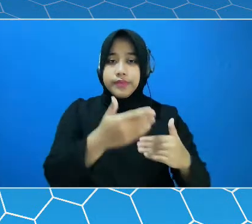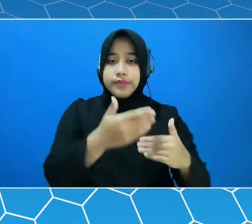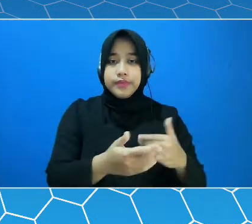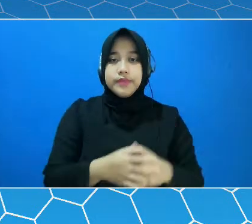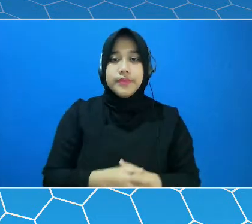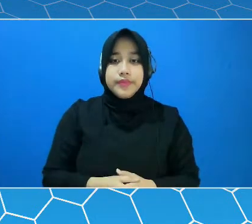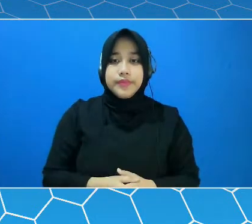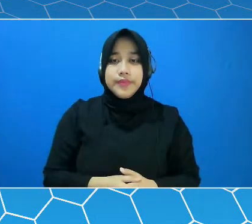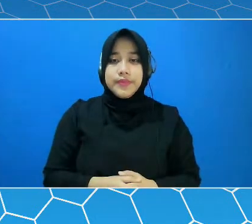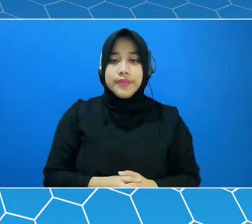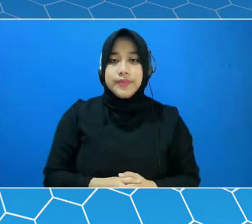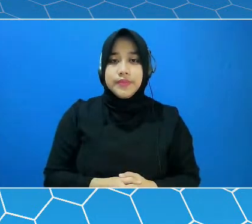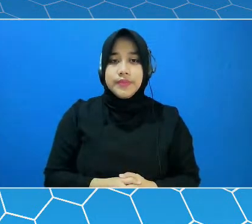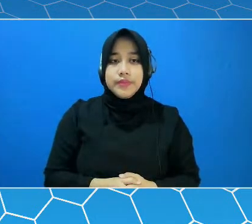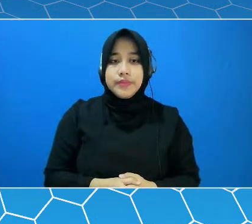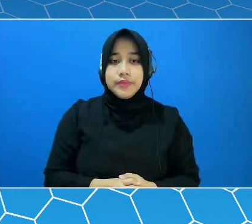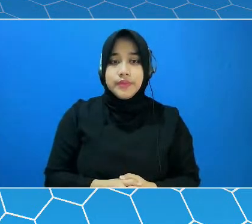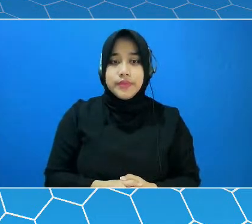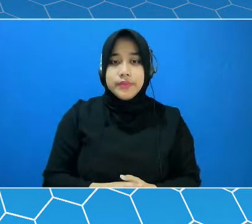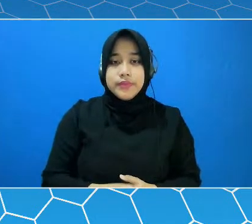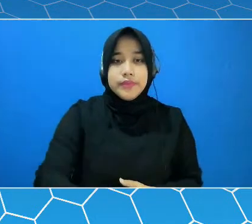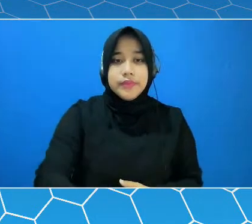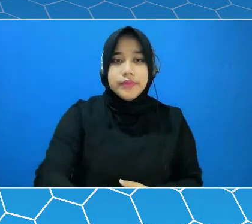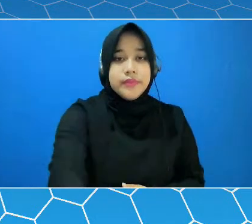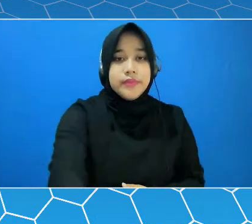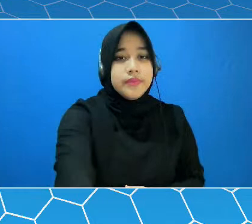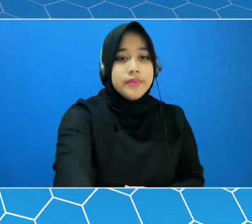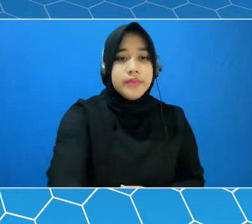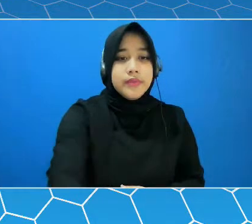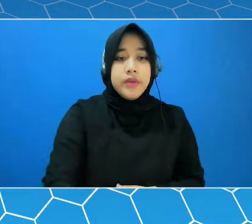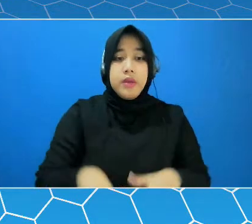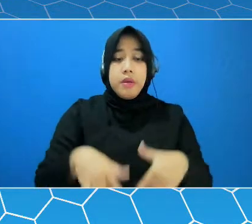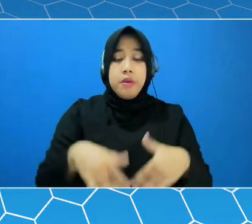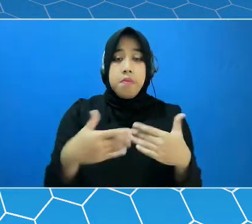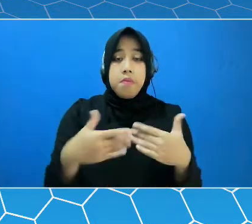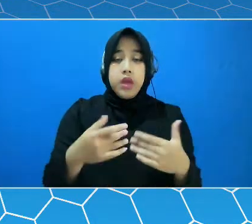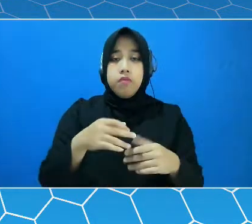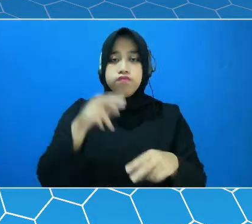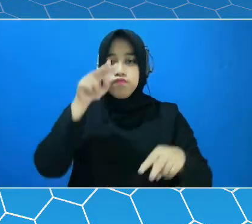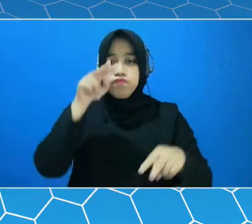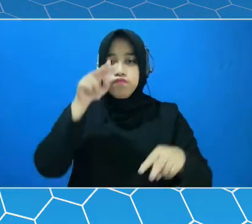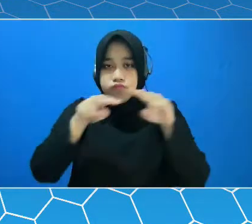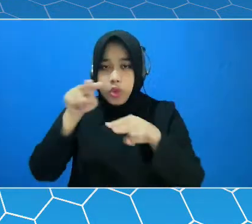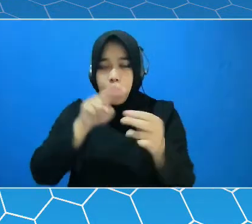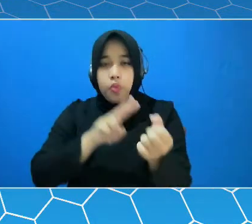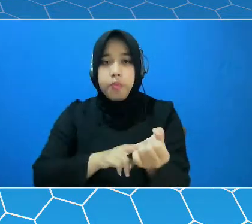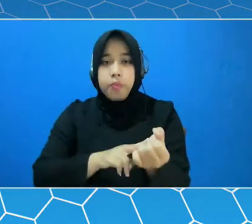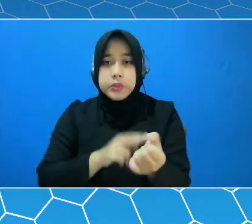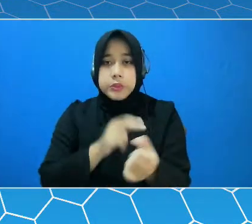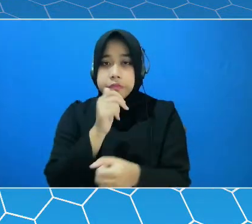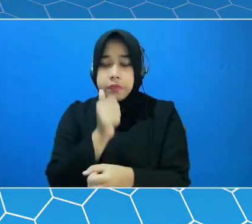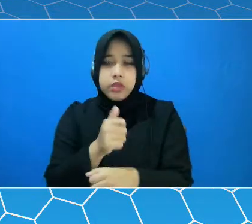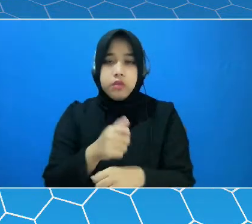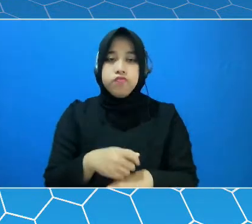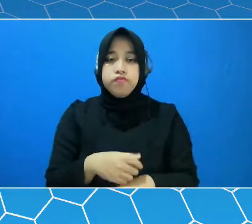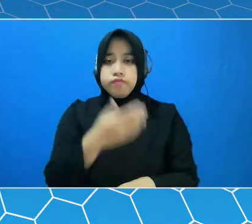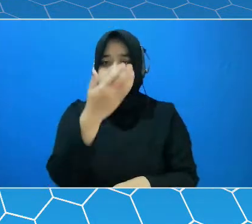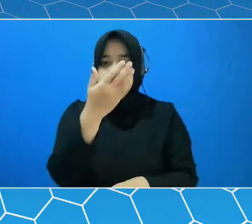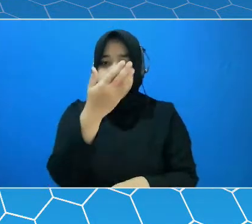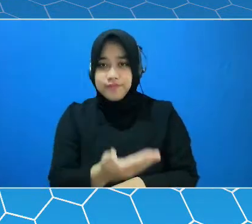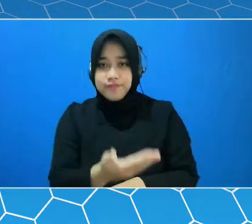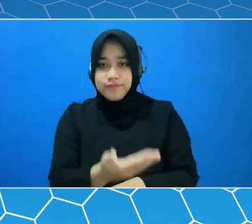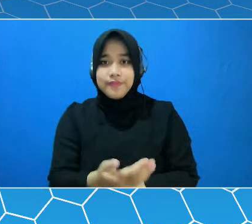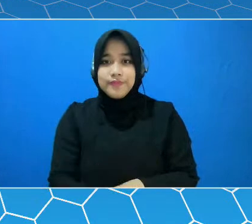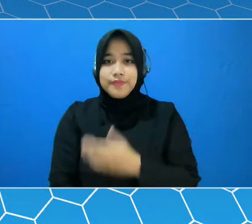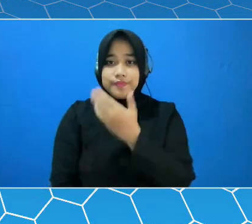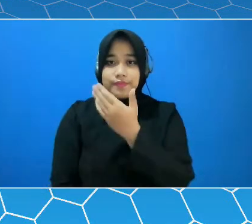is how we are going to monitor our patients. We started looking at app-based. So we had various applications that were